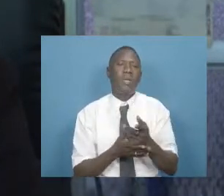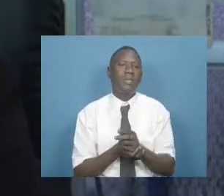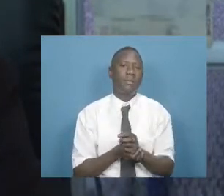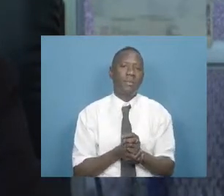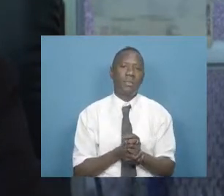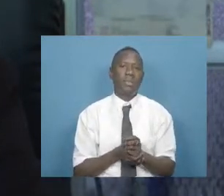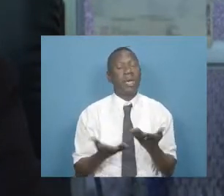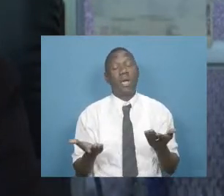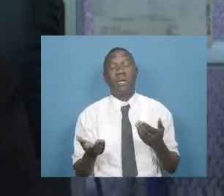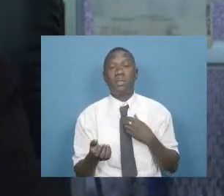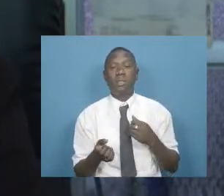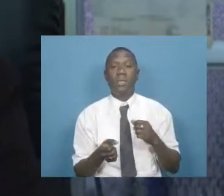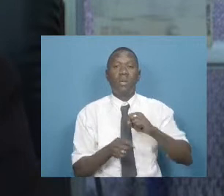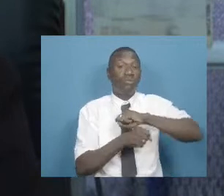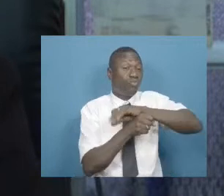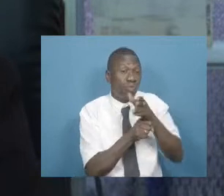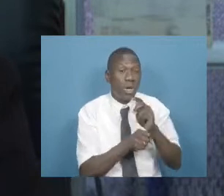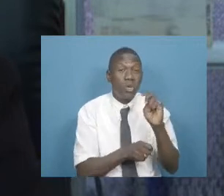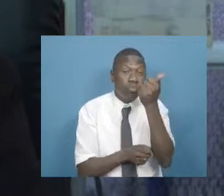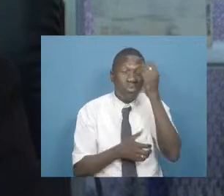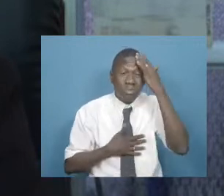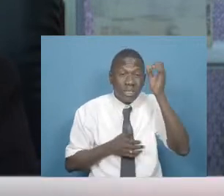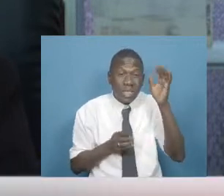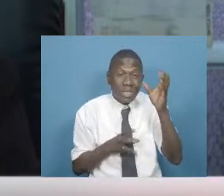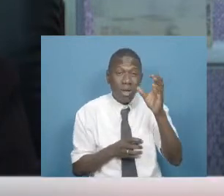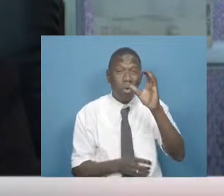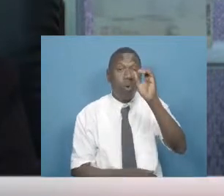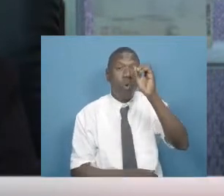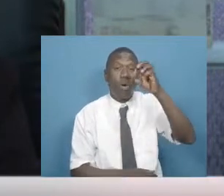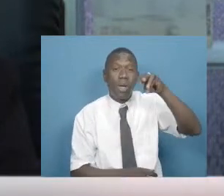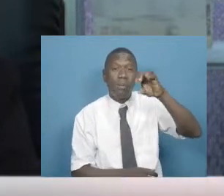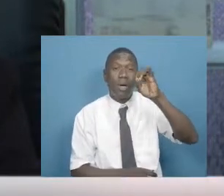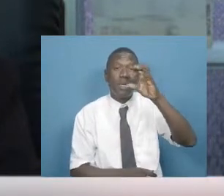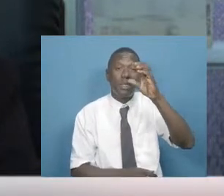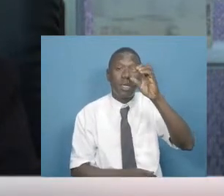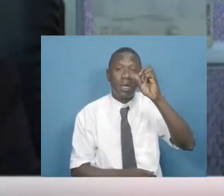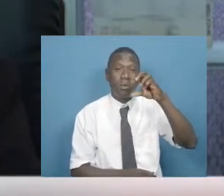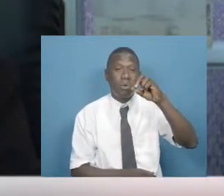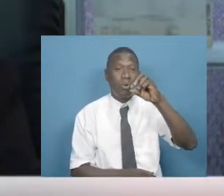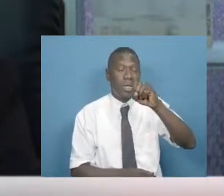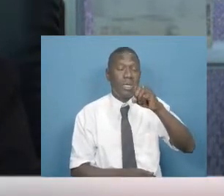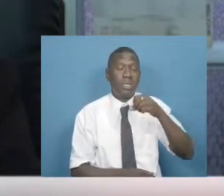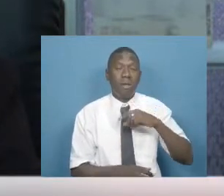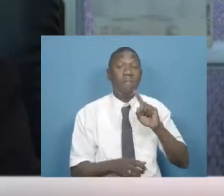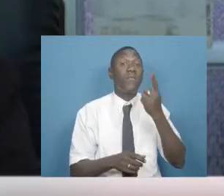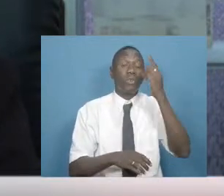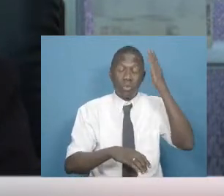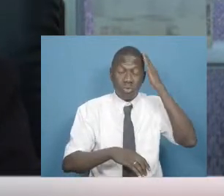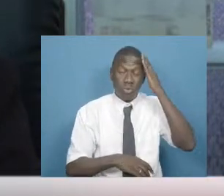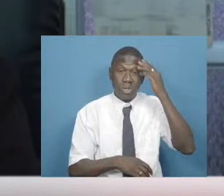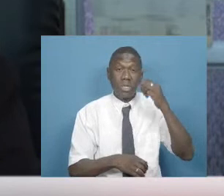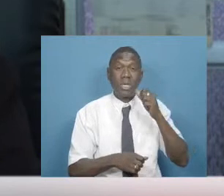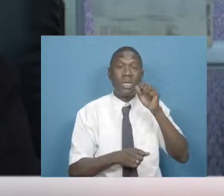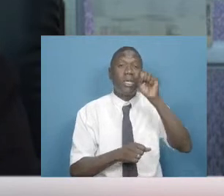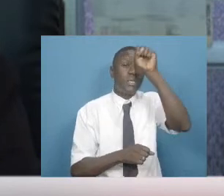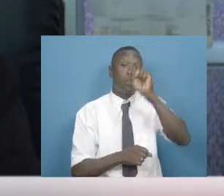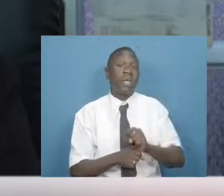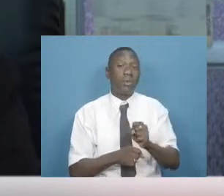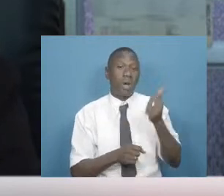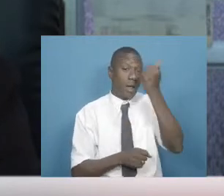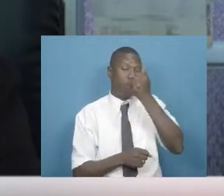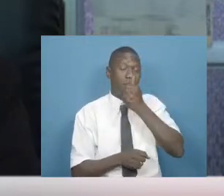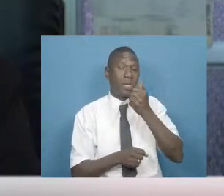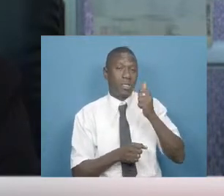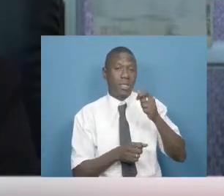the COVID-19 new variant, which is the Omicron variant, which has been discovered around the Southern African region, and